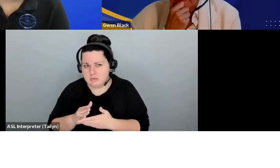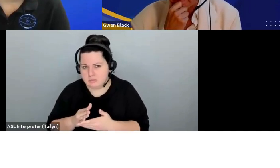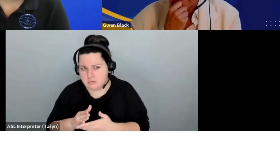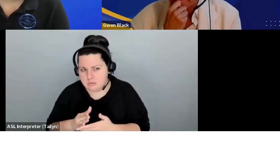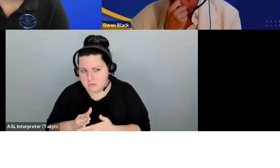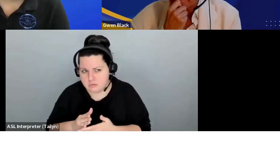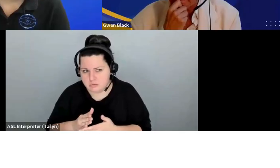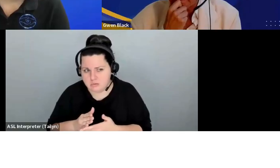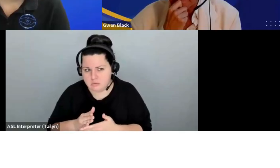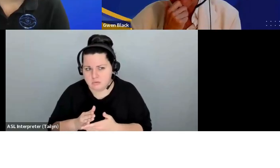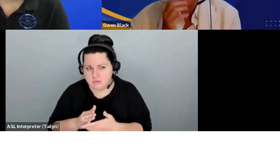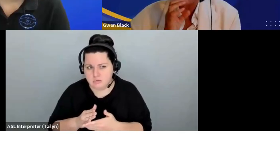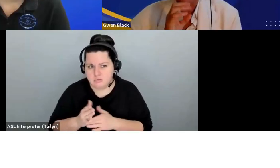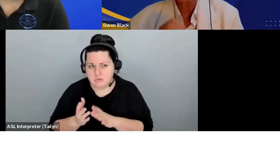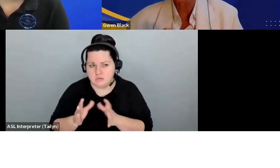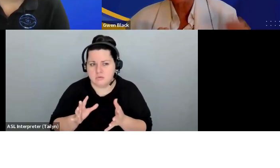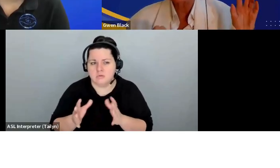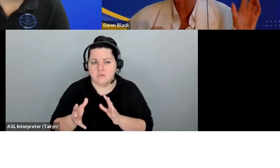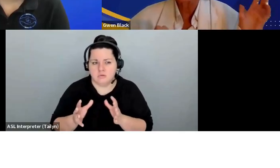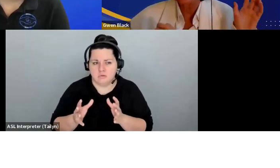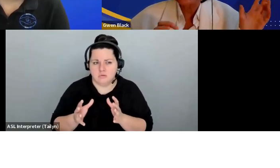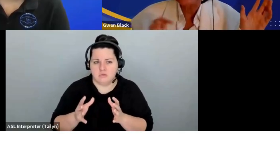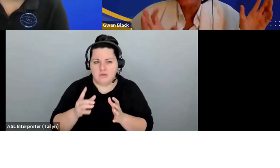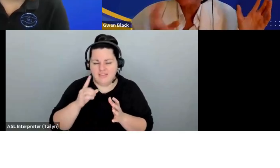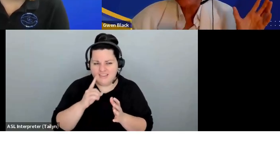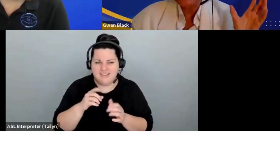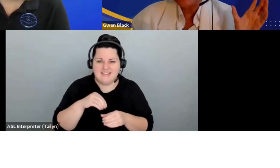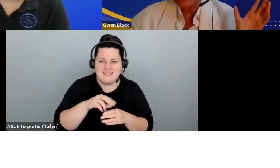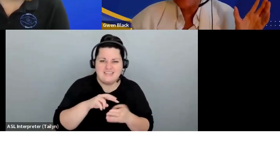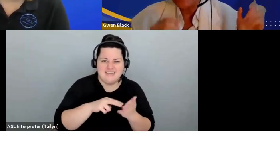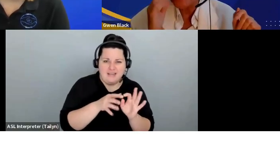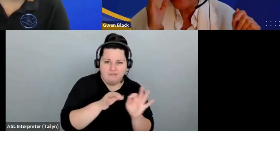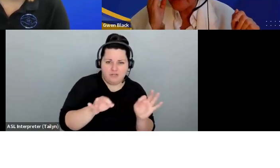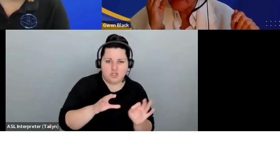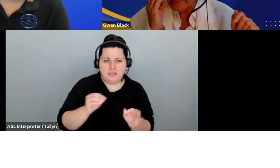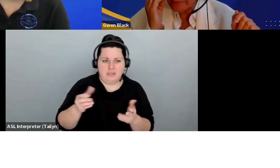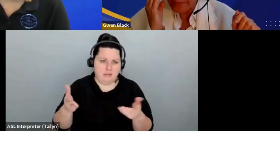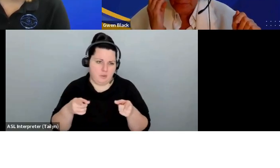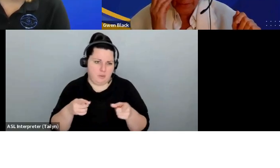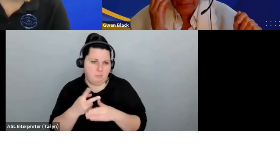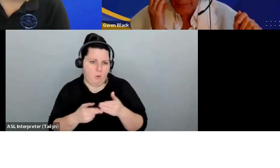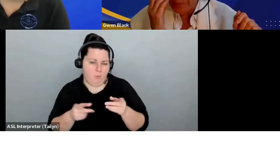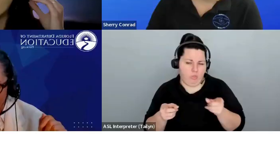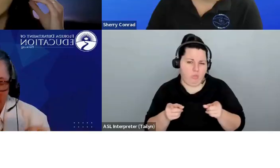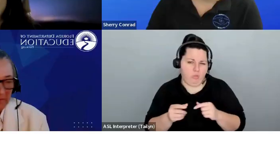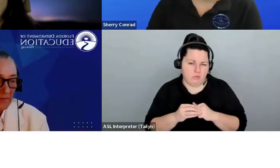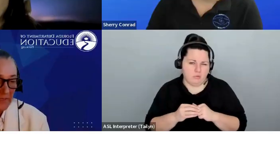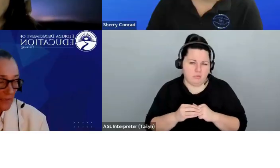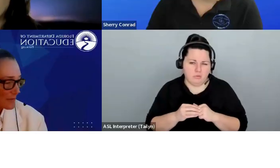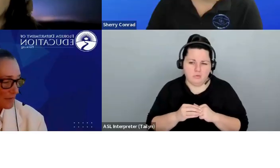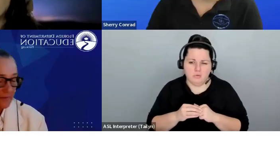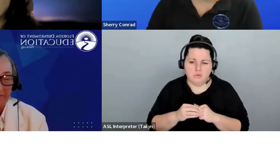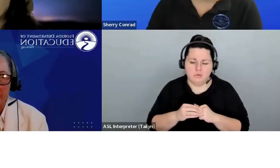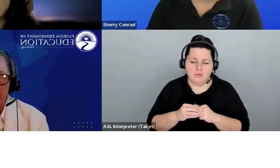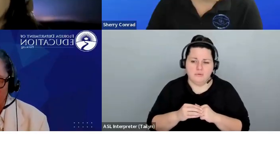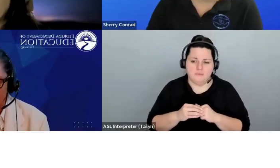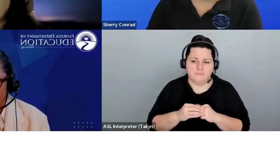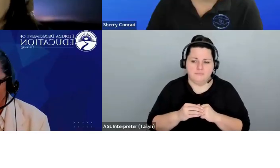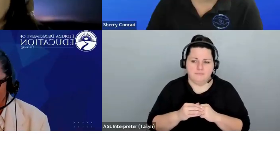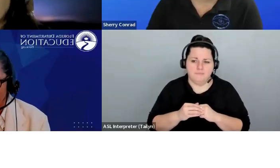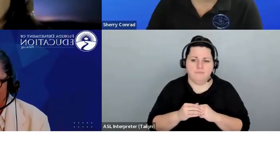I think it says it in definition as well as here. from what I remember. Since